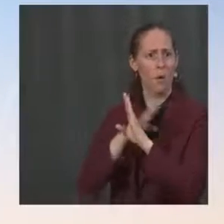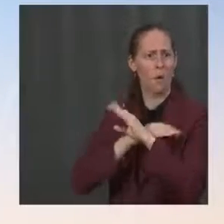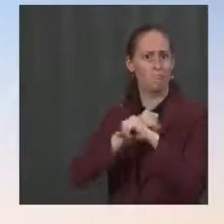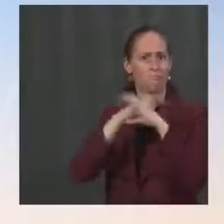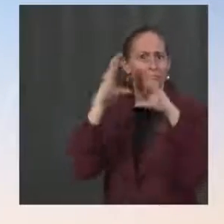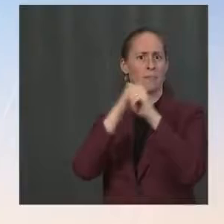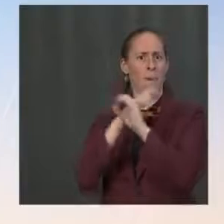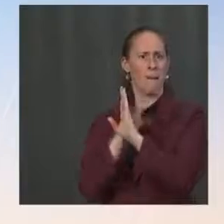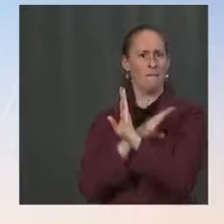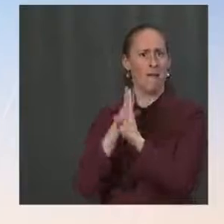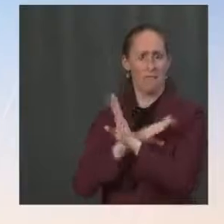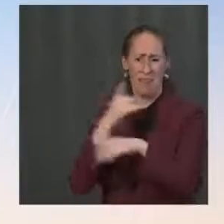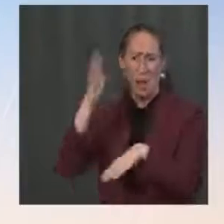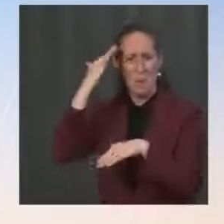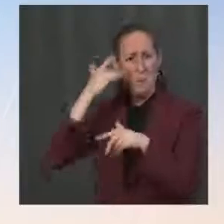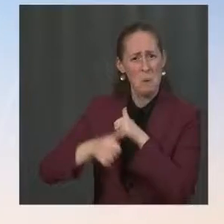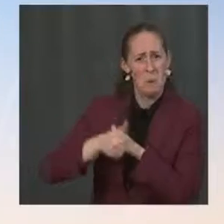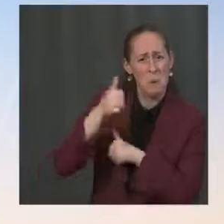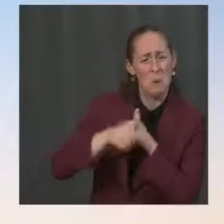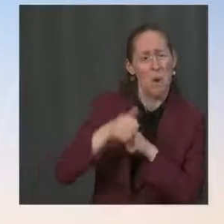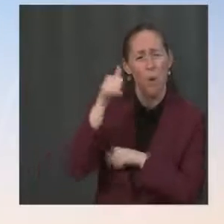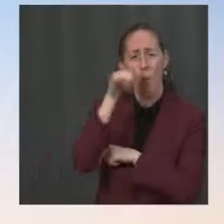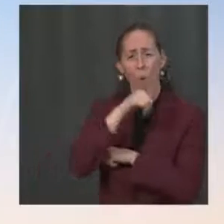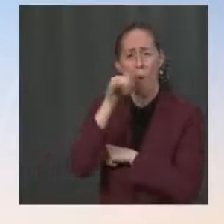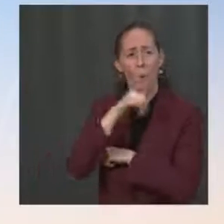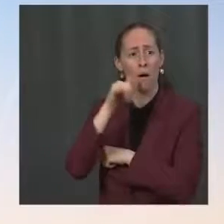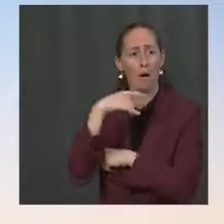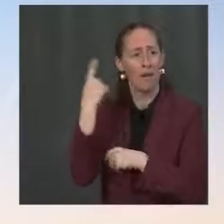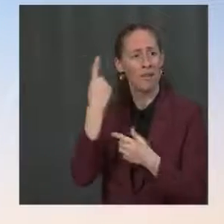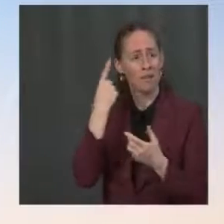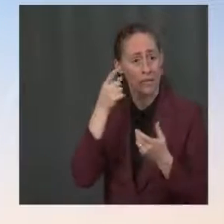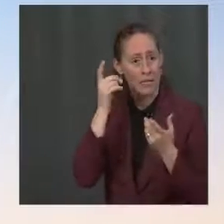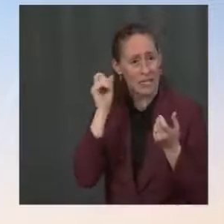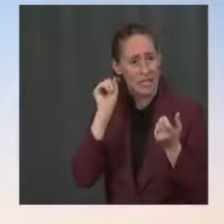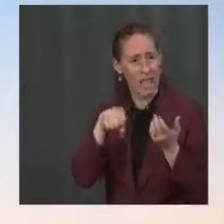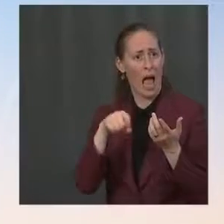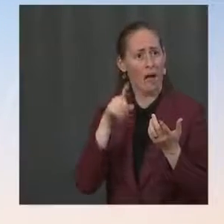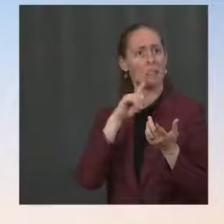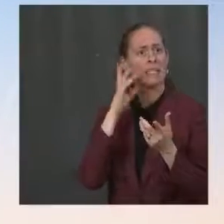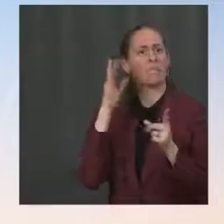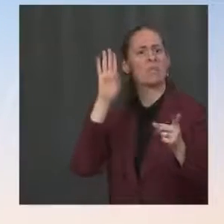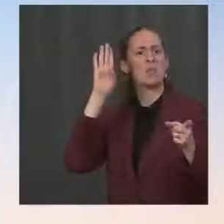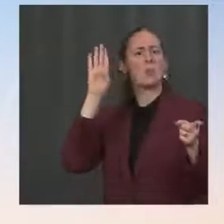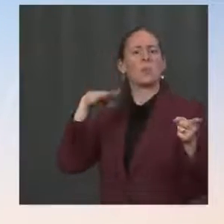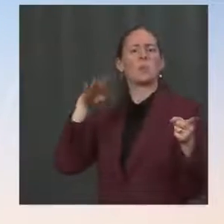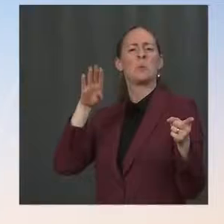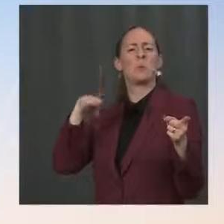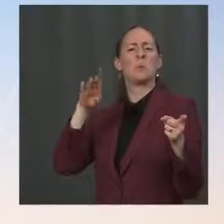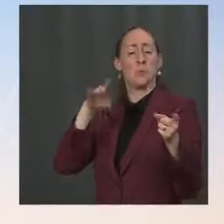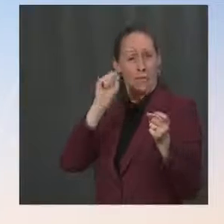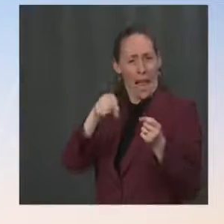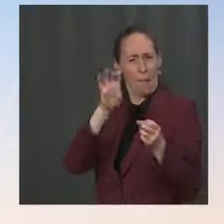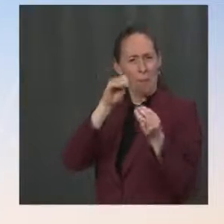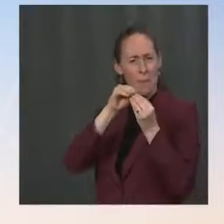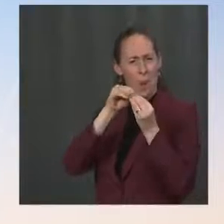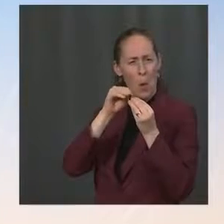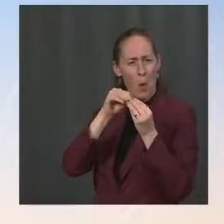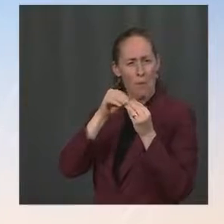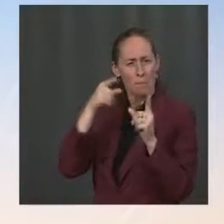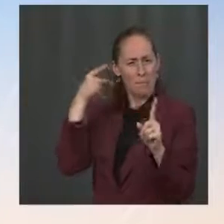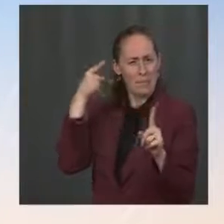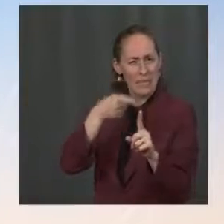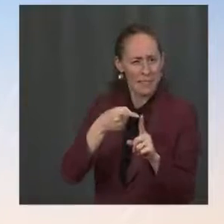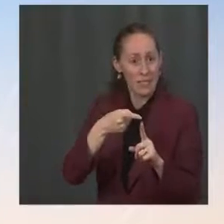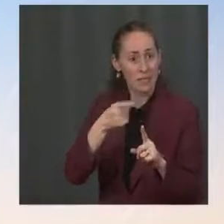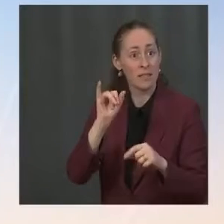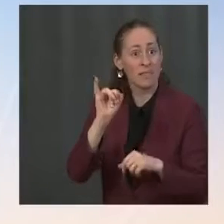et cetera. Can you speak to whether there was specific indications that this was being planned, and if so, do you have specific indications that other ones are being